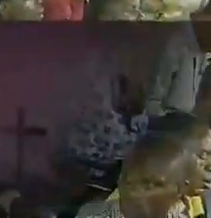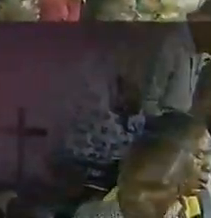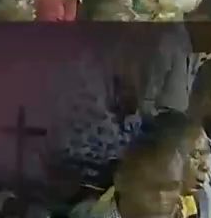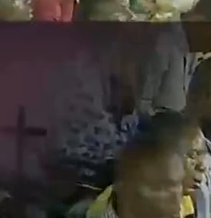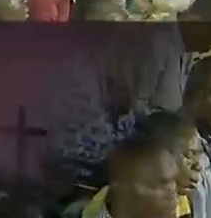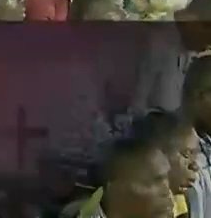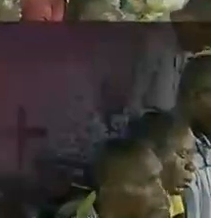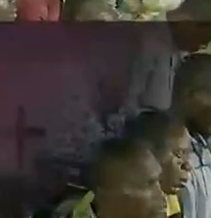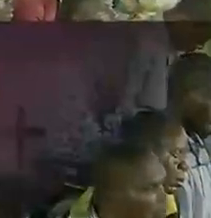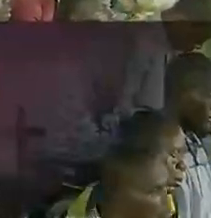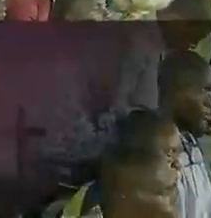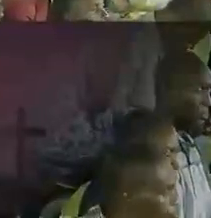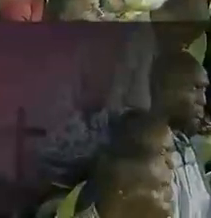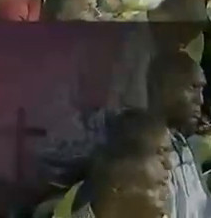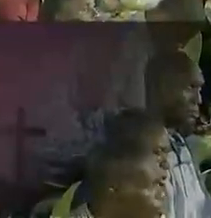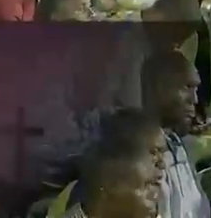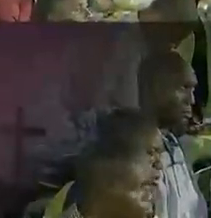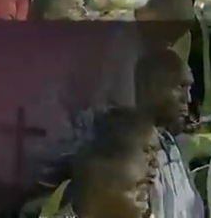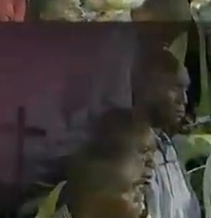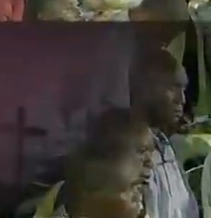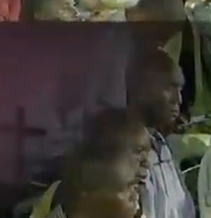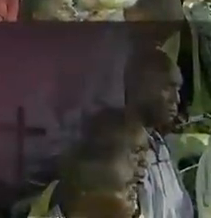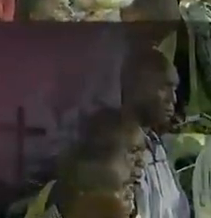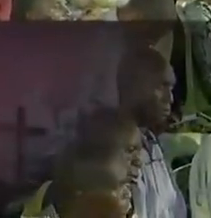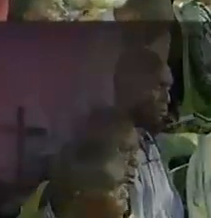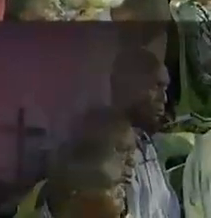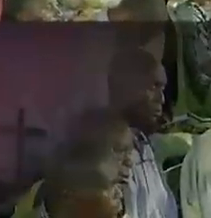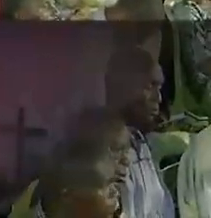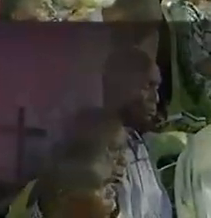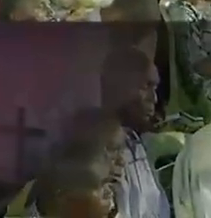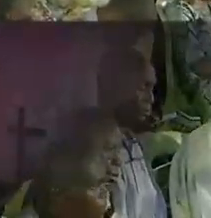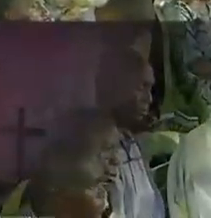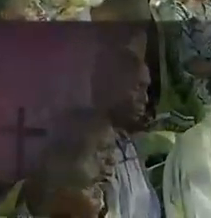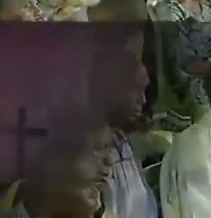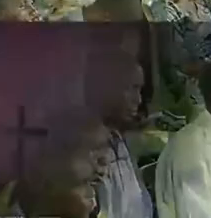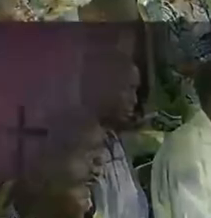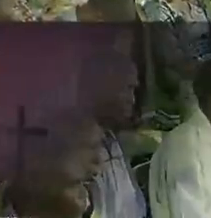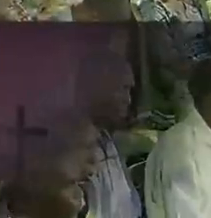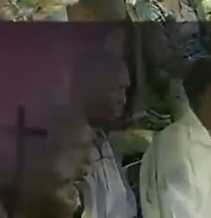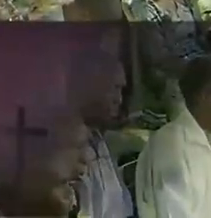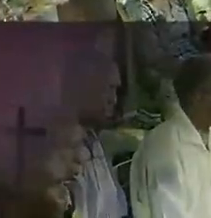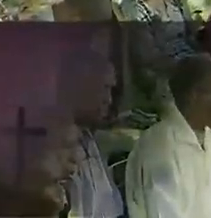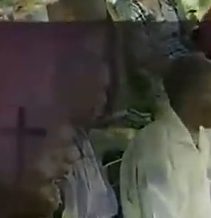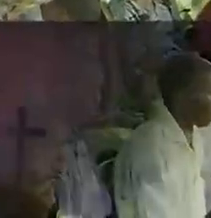God bless you. At the central part here, if you are through with the